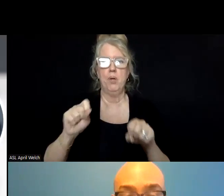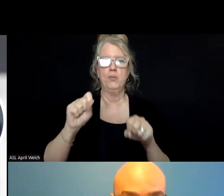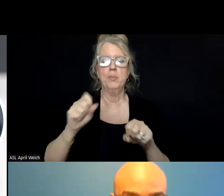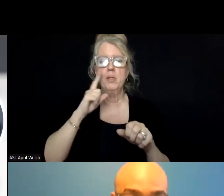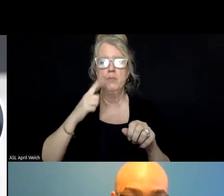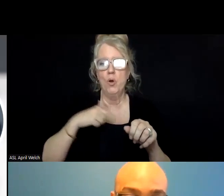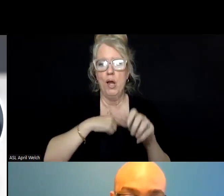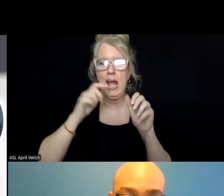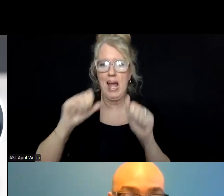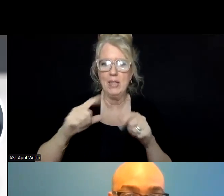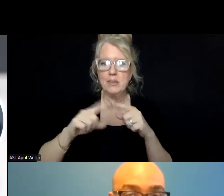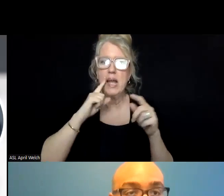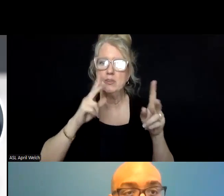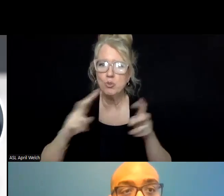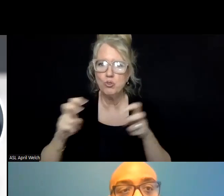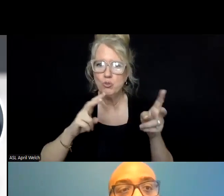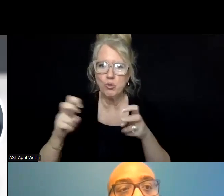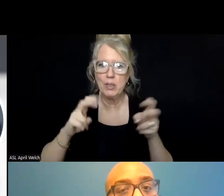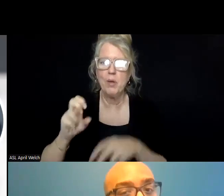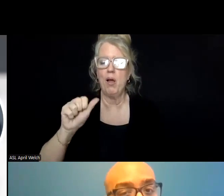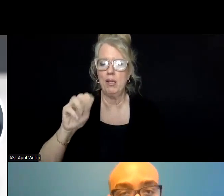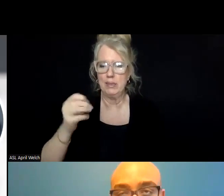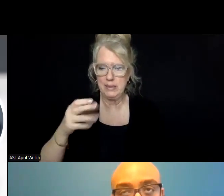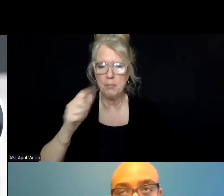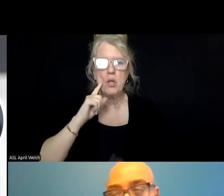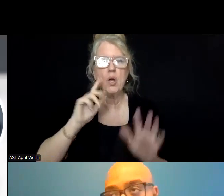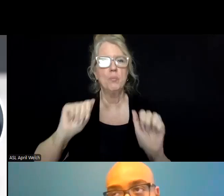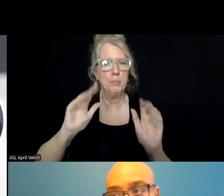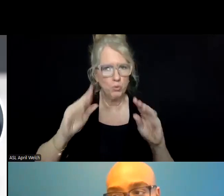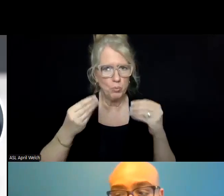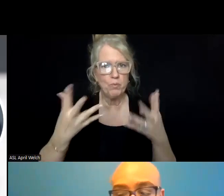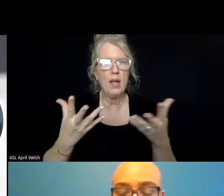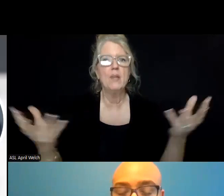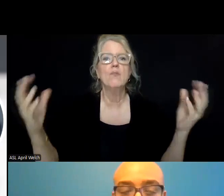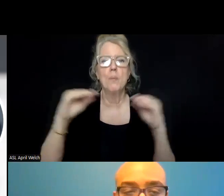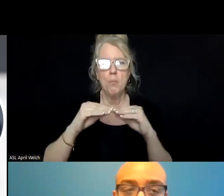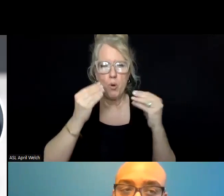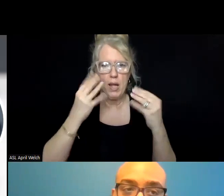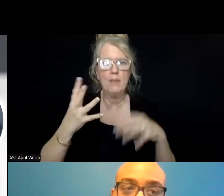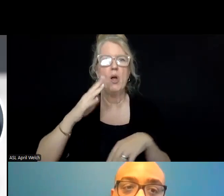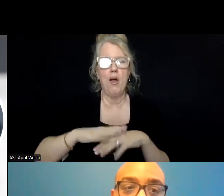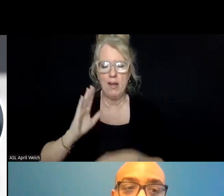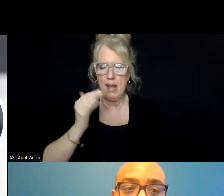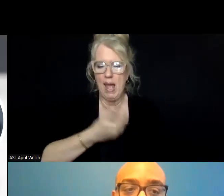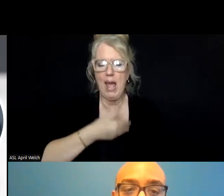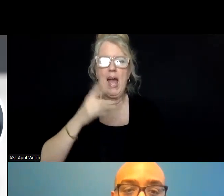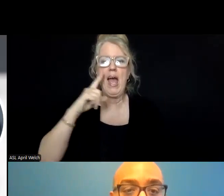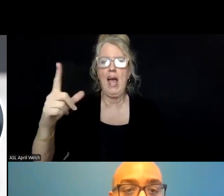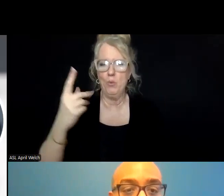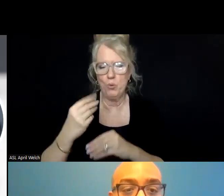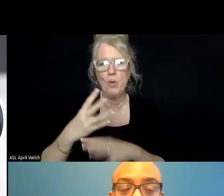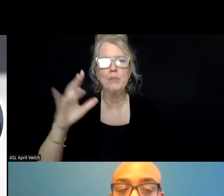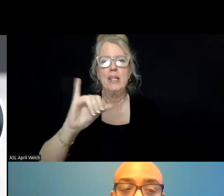to stream the webinar on SAMHSA's YouTube page, and you'll be able to get more information on our website about that as